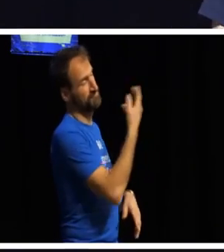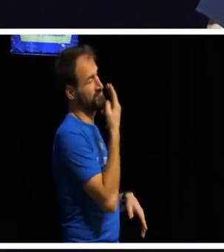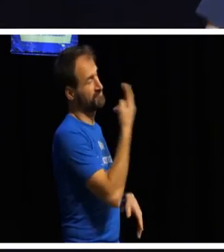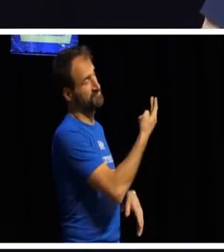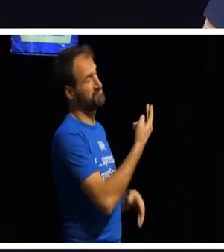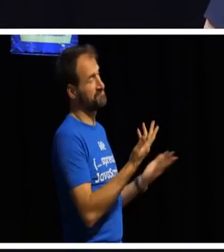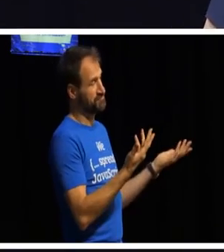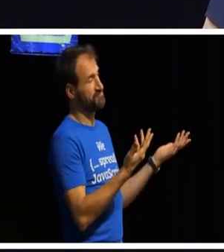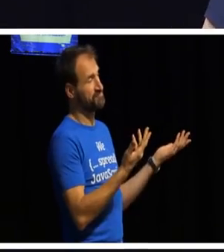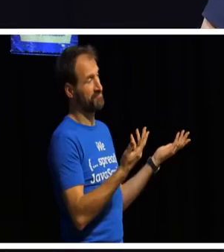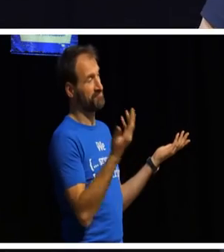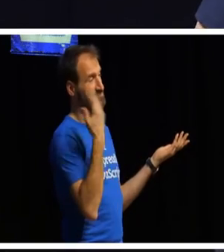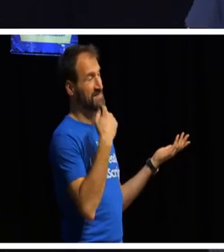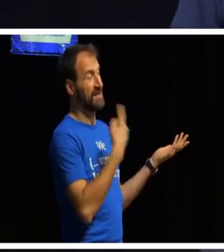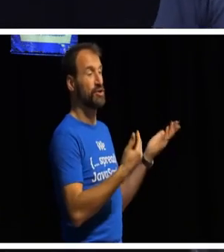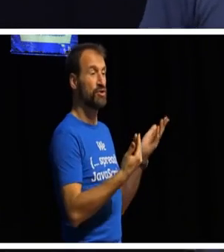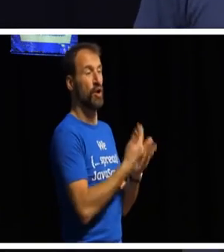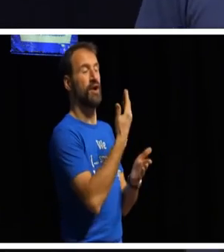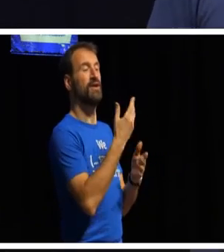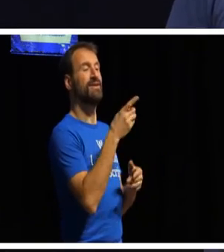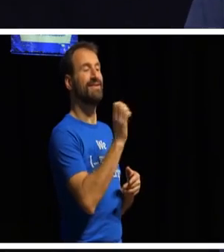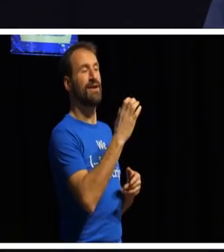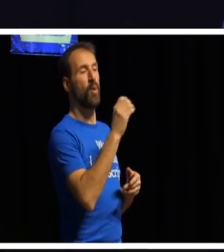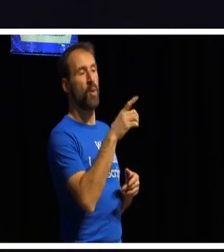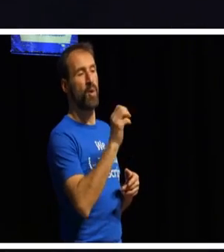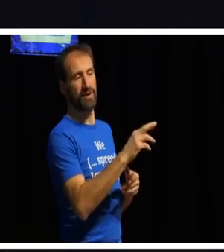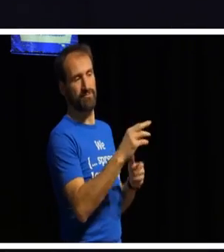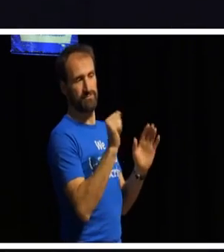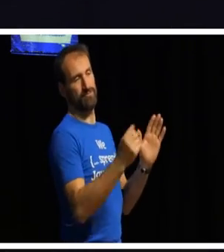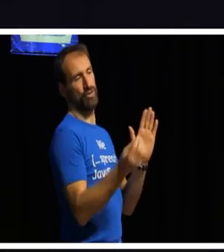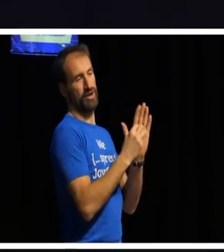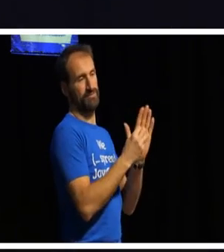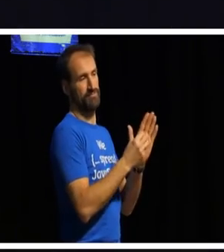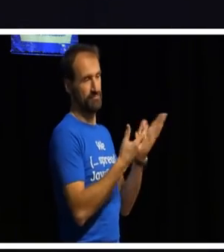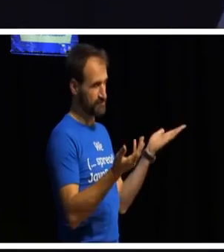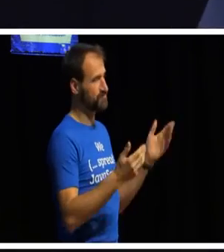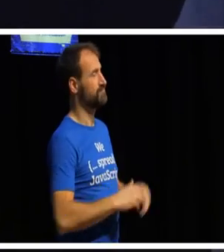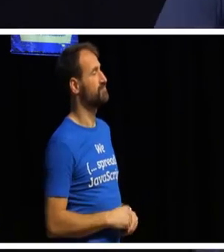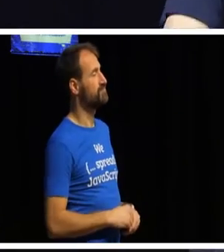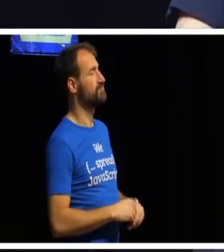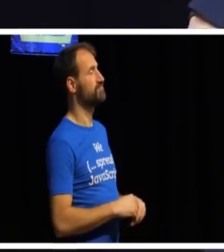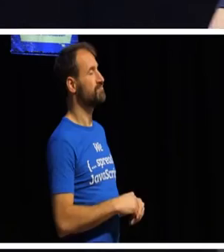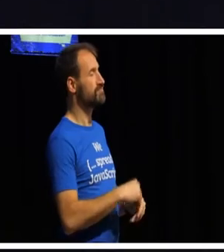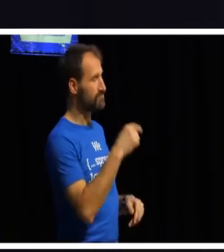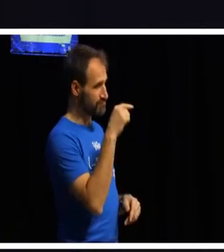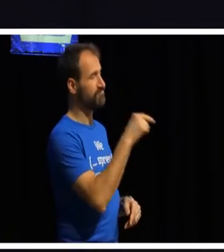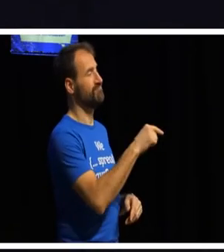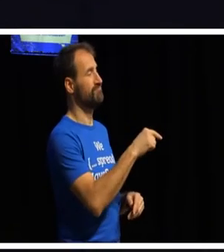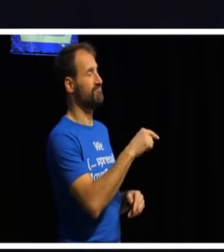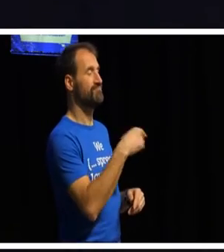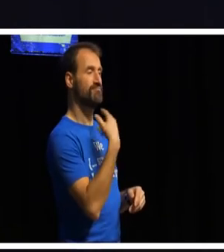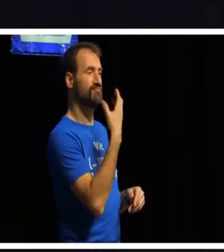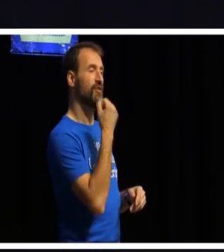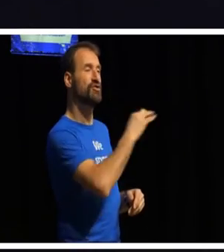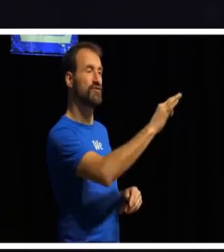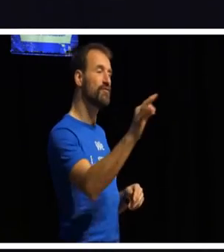over as I was before. But this time, I'm going to pass it the value through decoder.decode, and that will turn the uint 8 array